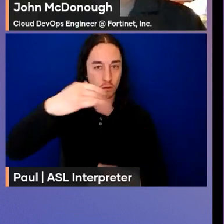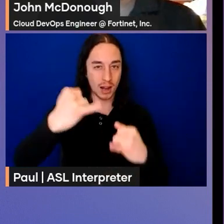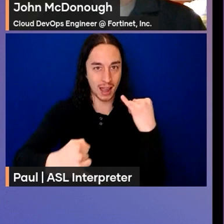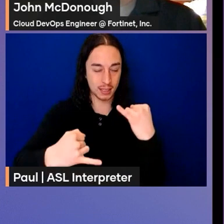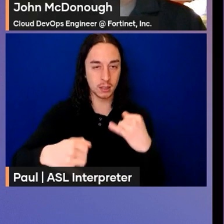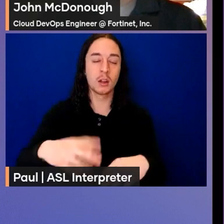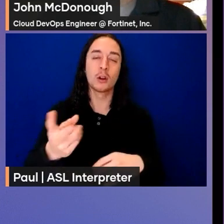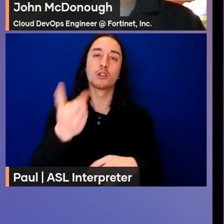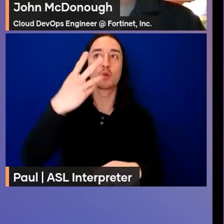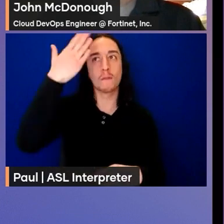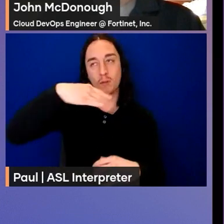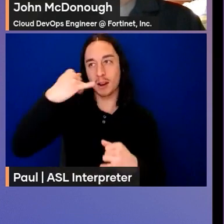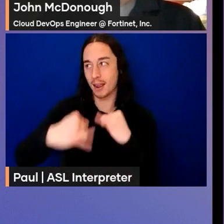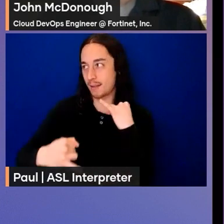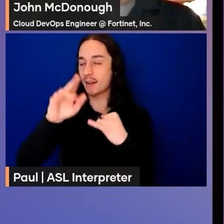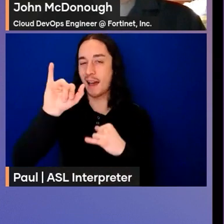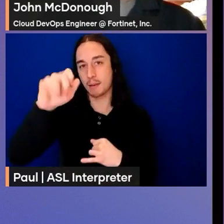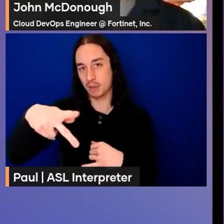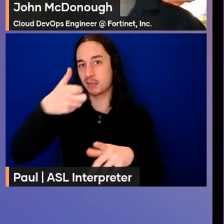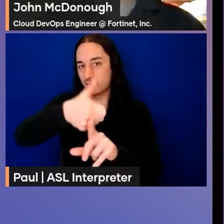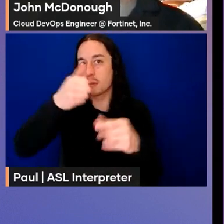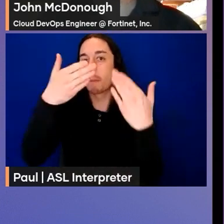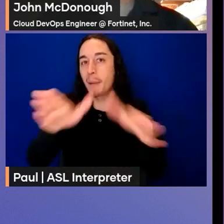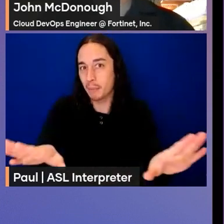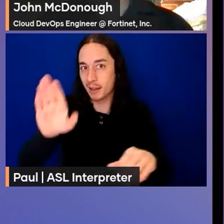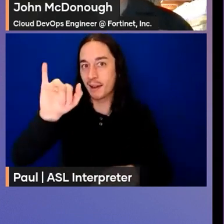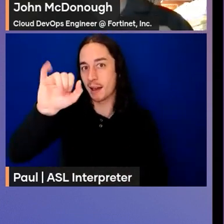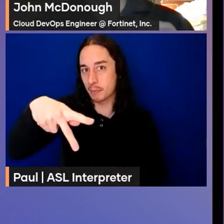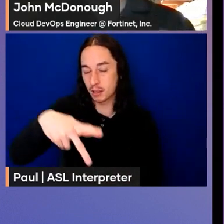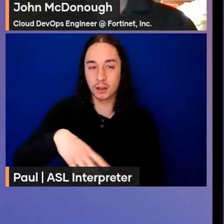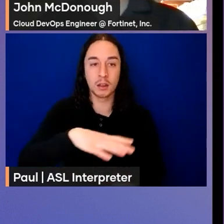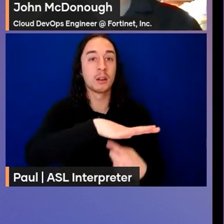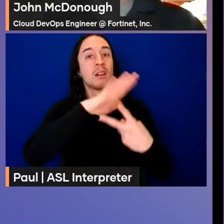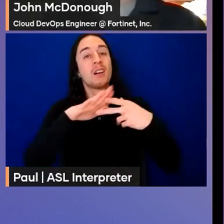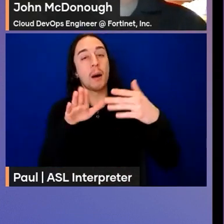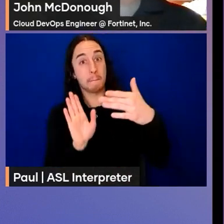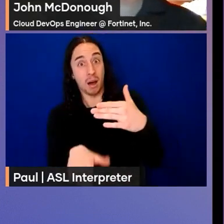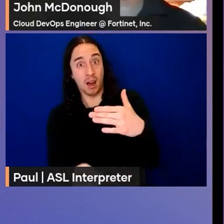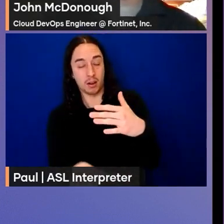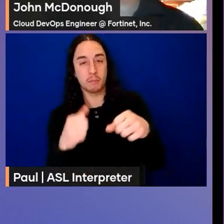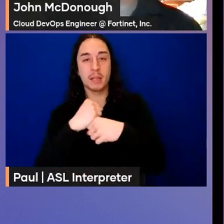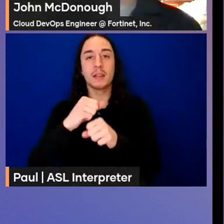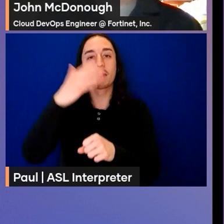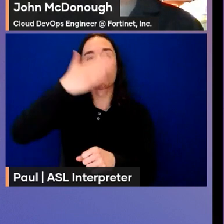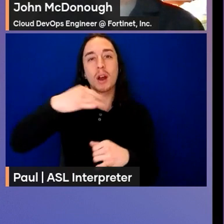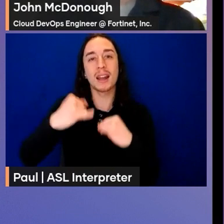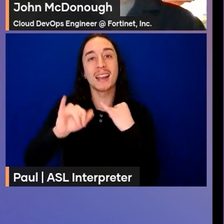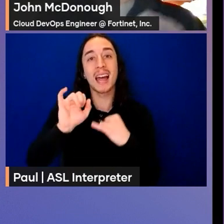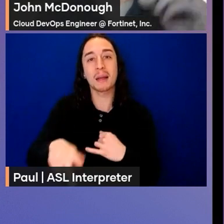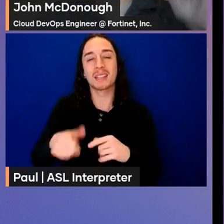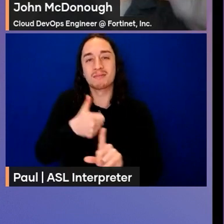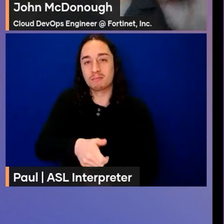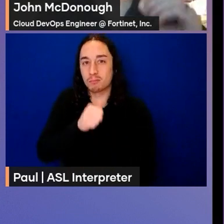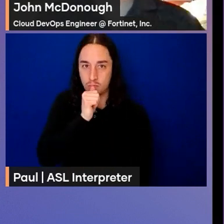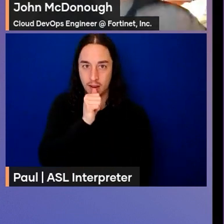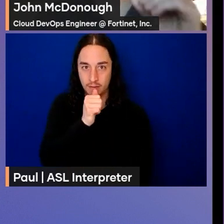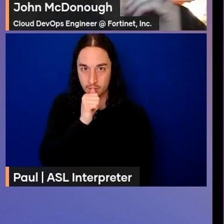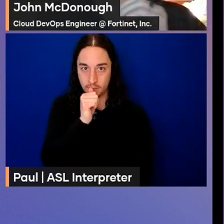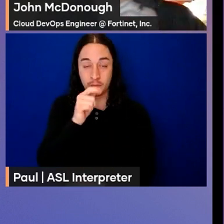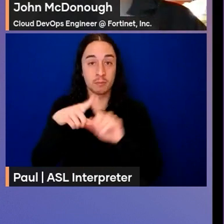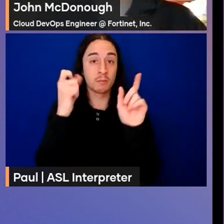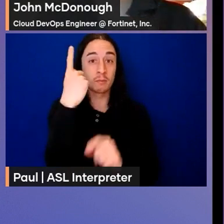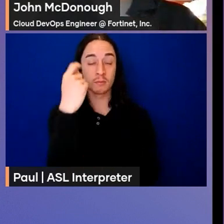IPs that are public IPs. And the bottom one's creating a front-end IP that's a private IP. But I'm using the